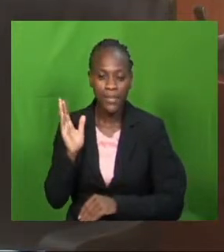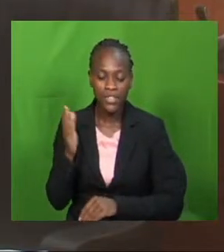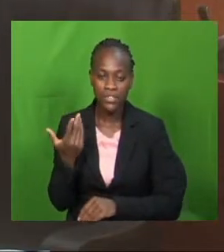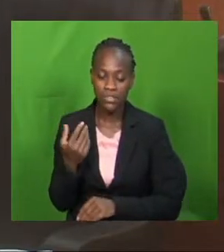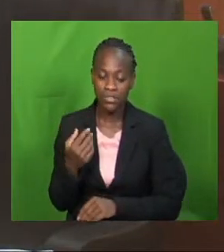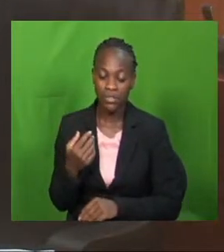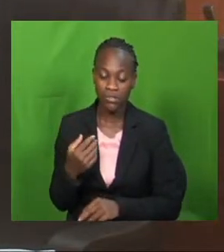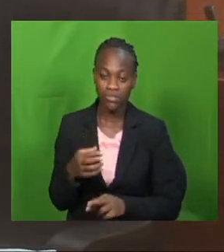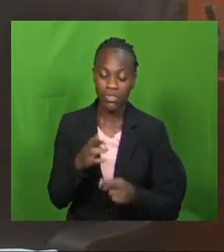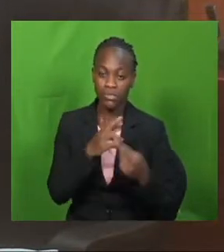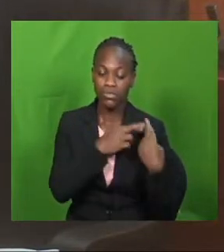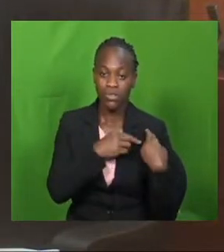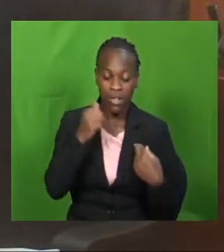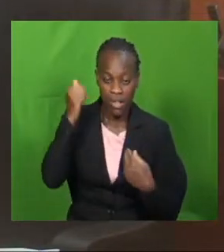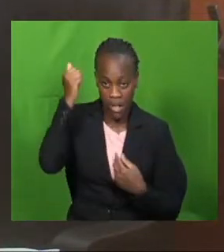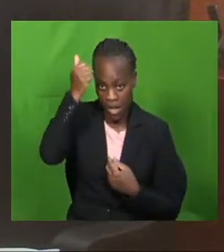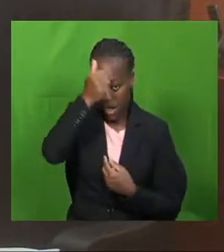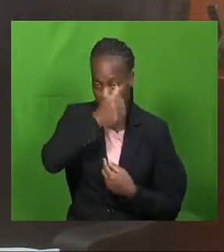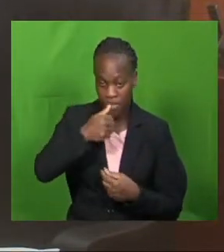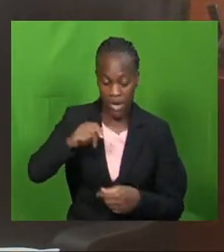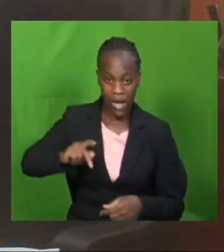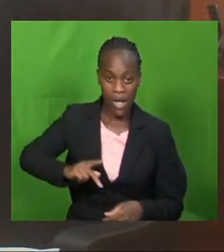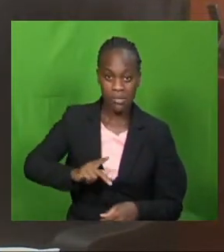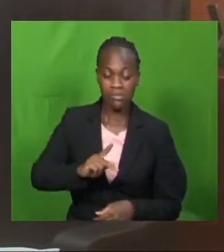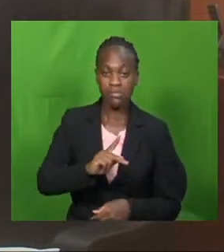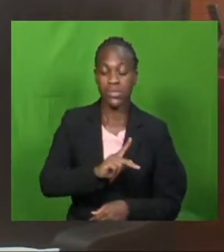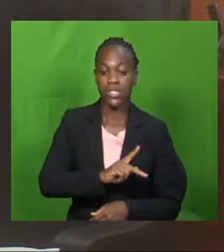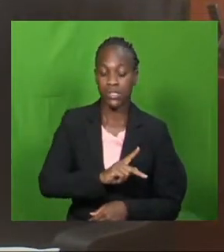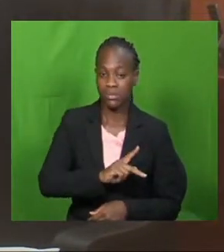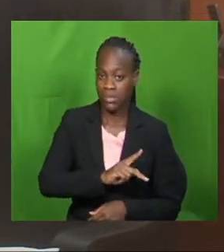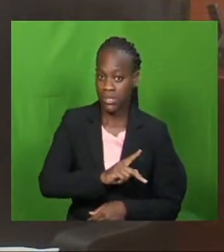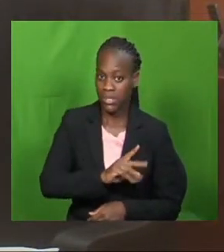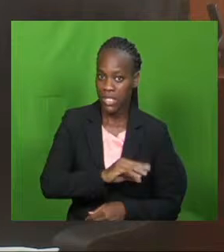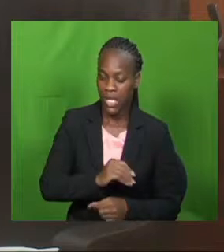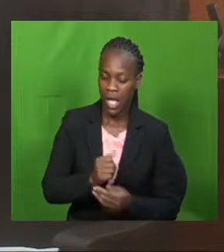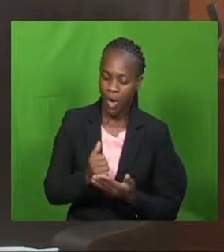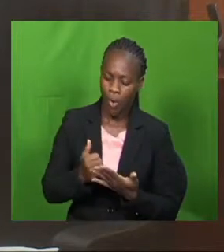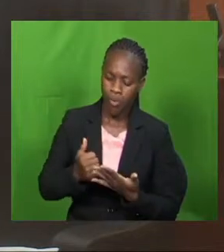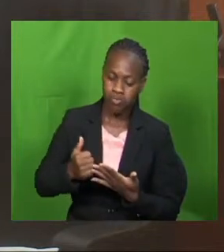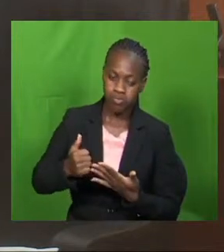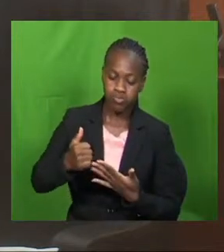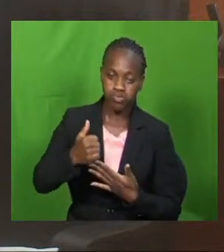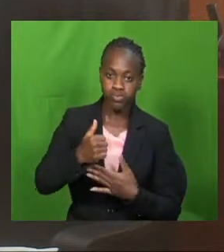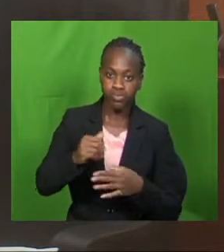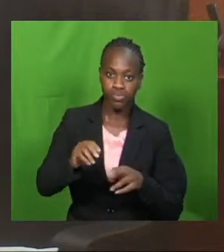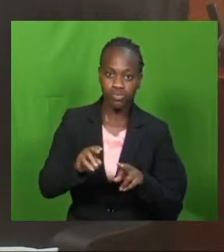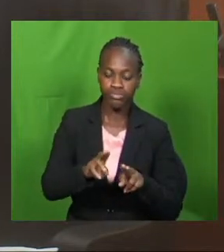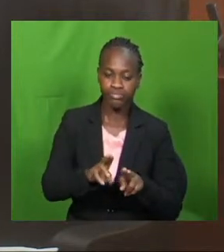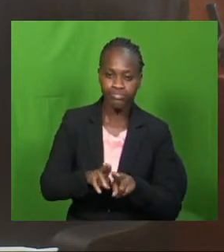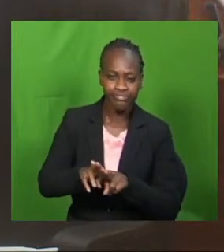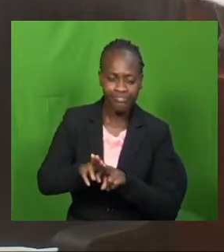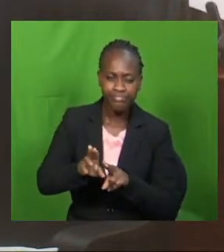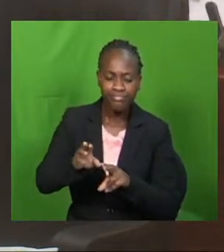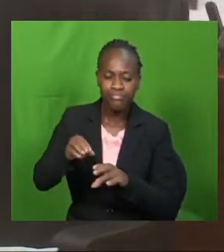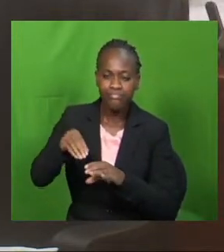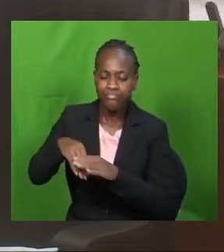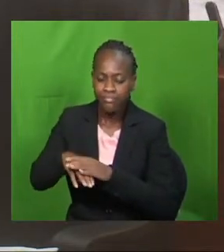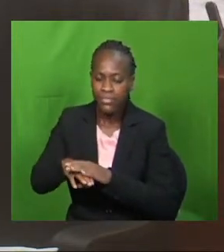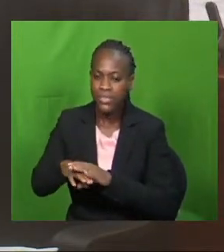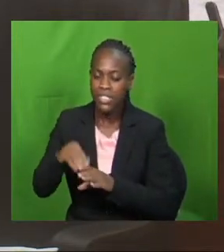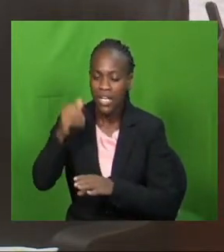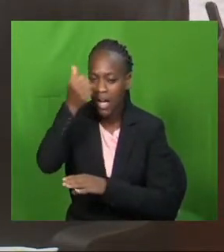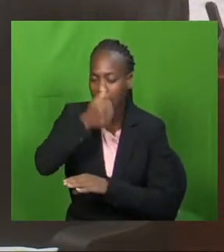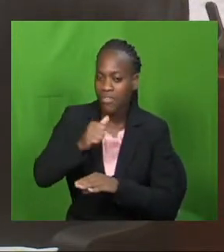African parliaments and indeed parliamentarians in accelerating intra-African trade. The